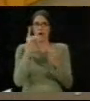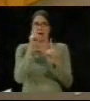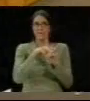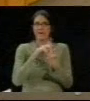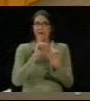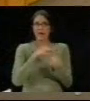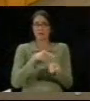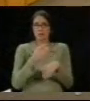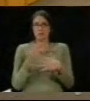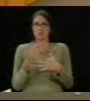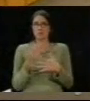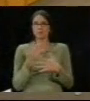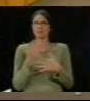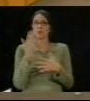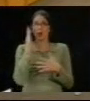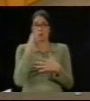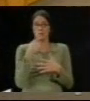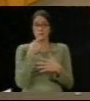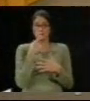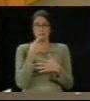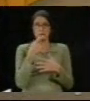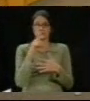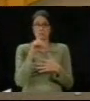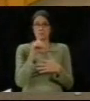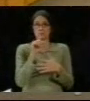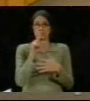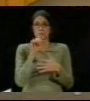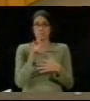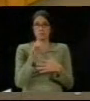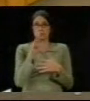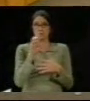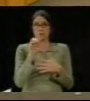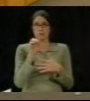answer. I will say this, David Book